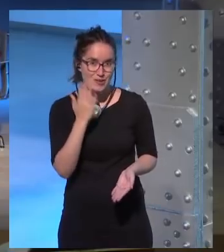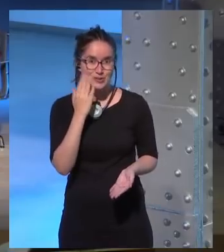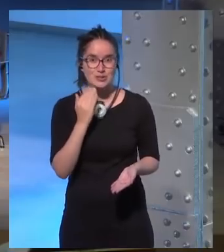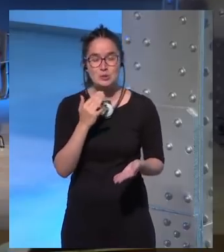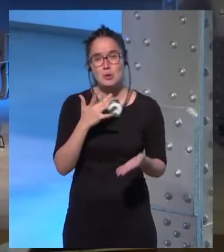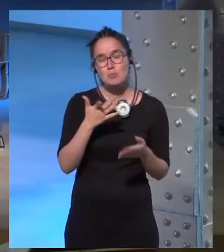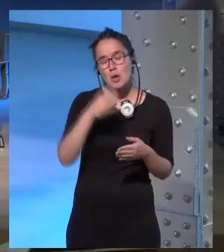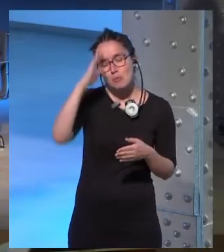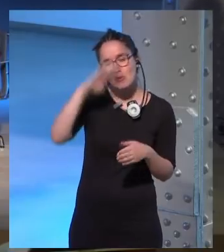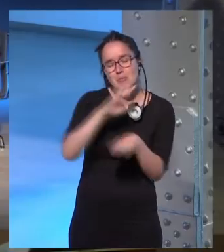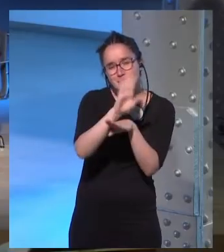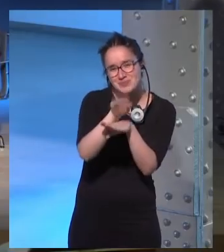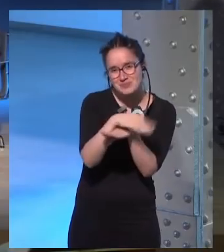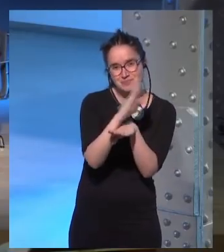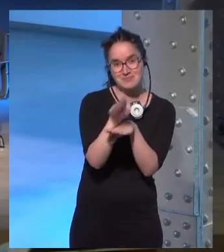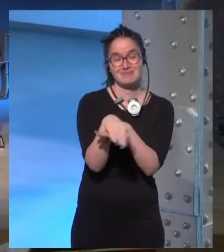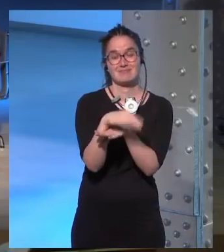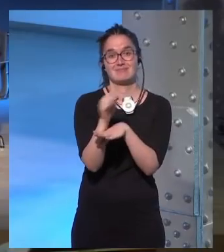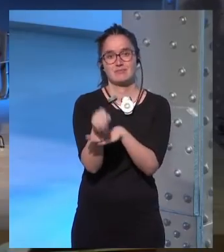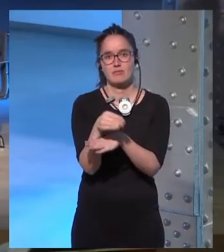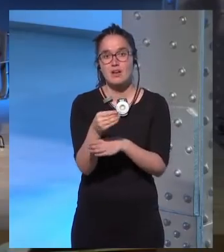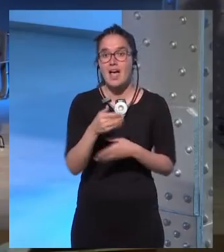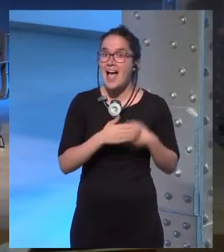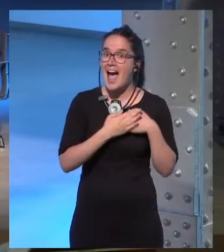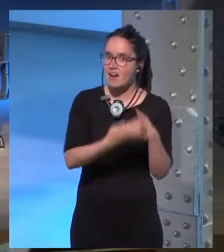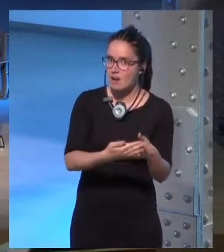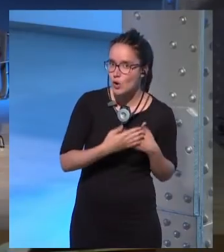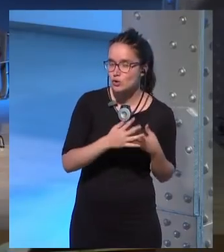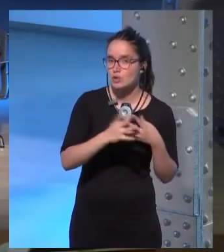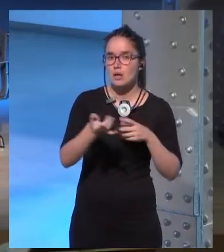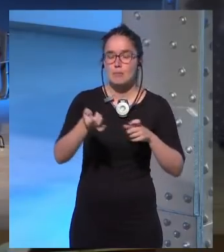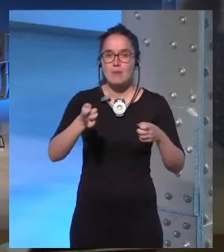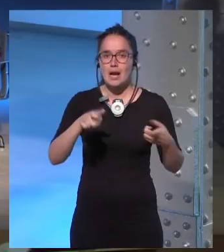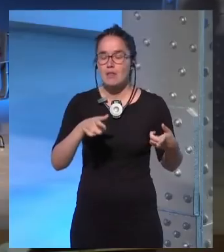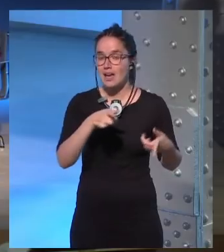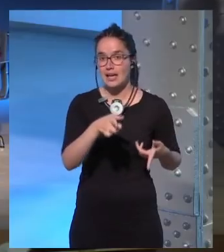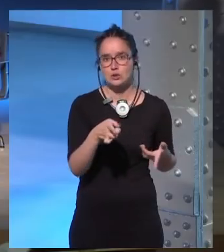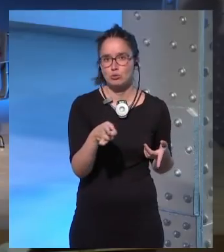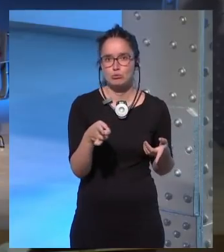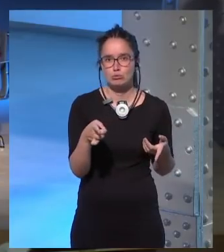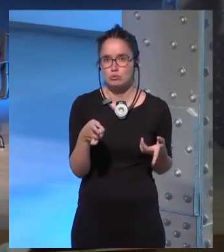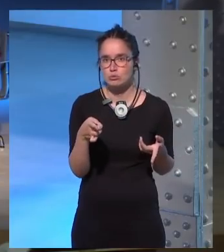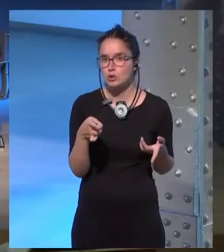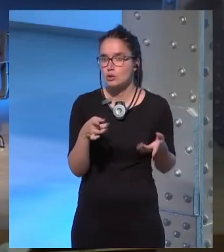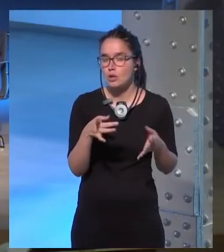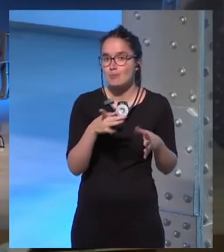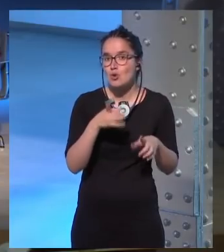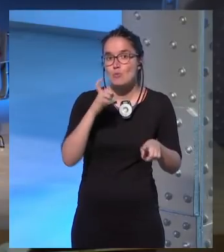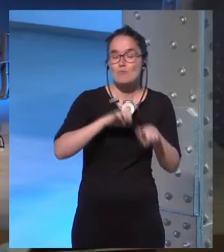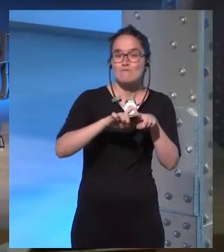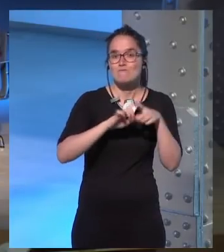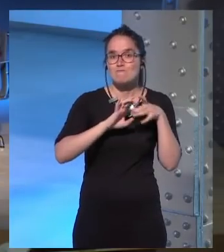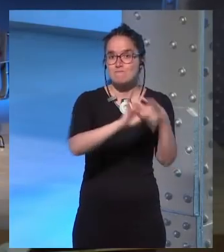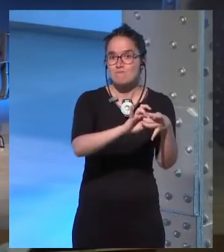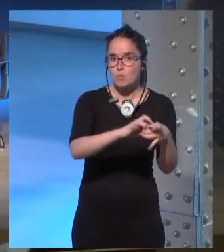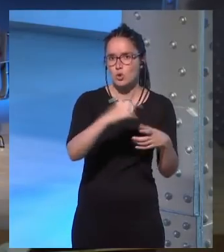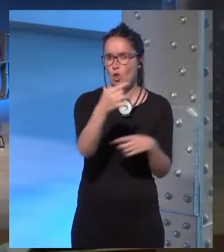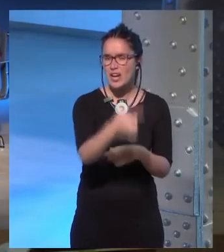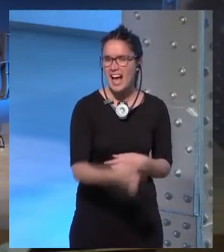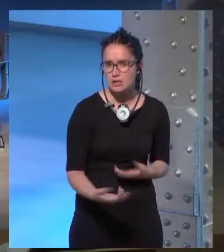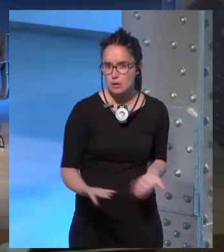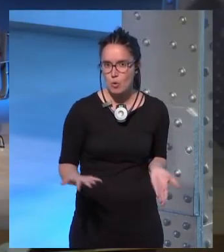extremely tender and paternalistic, generous. Those things seem to